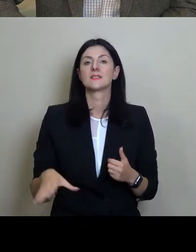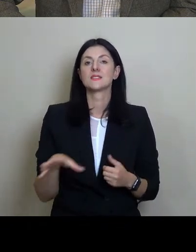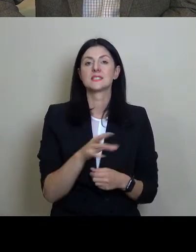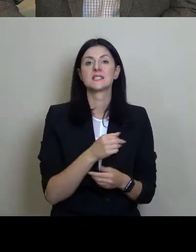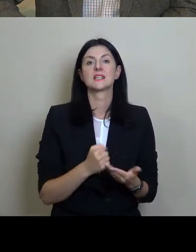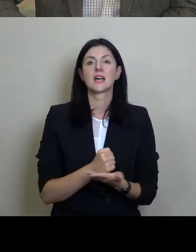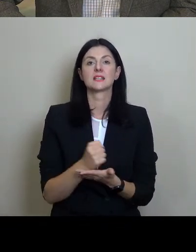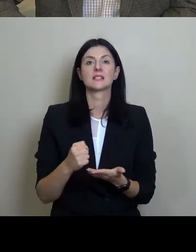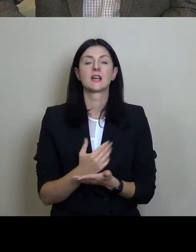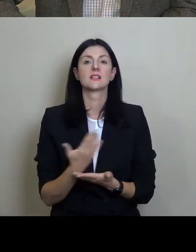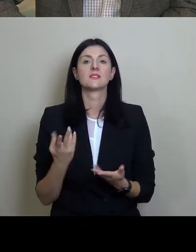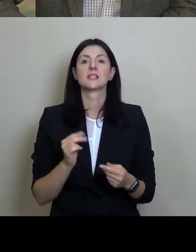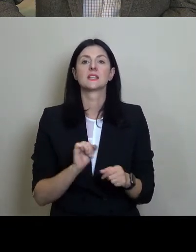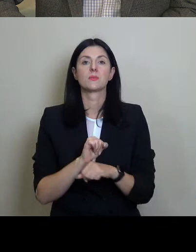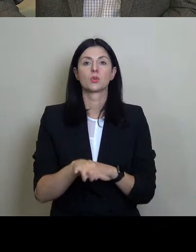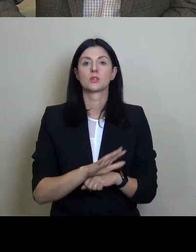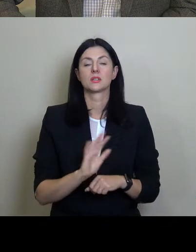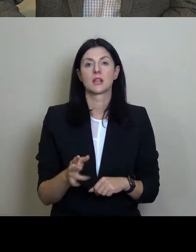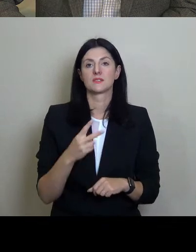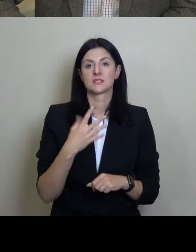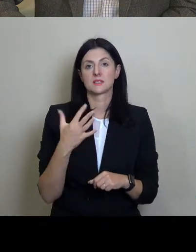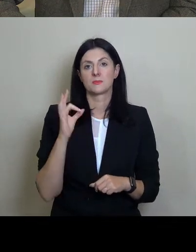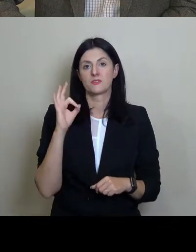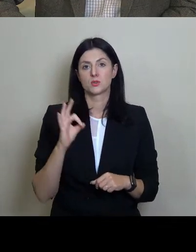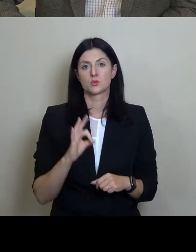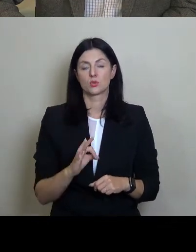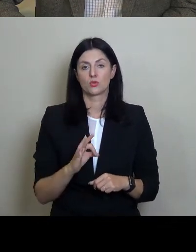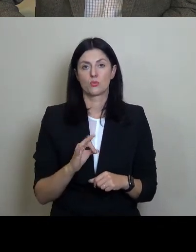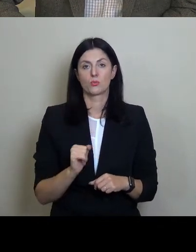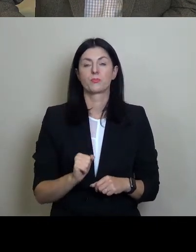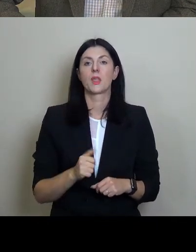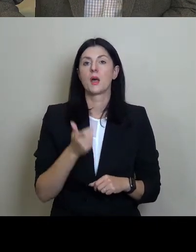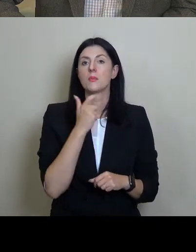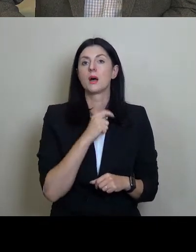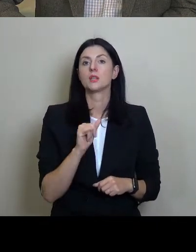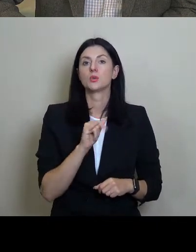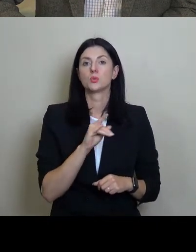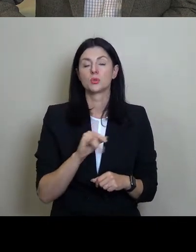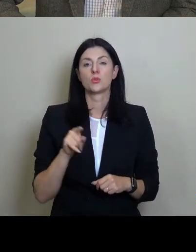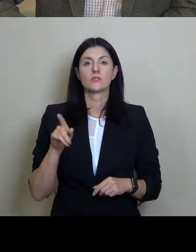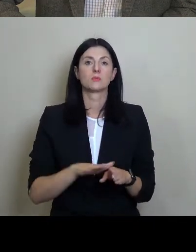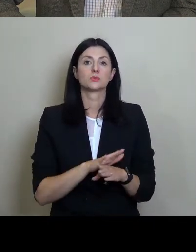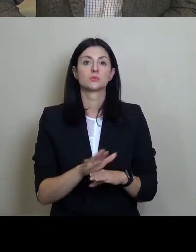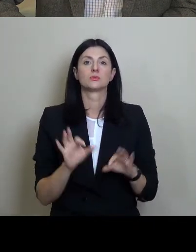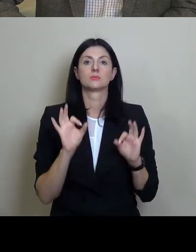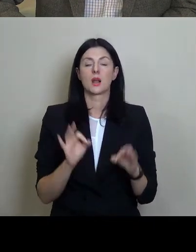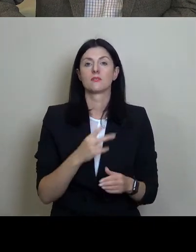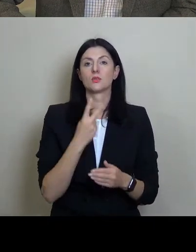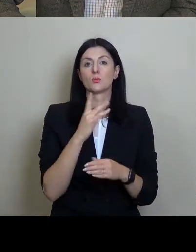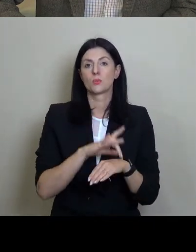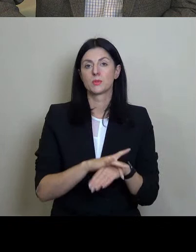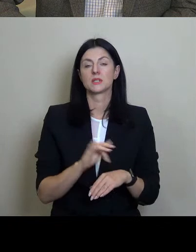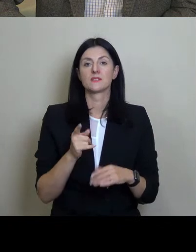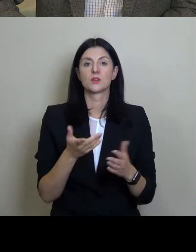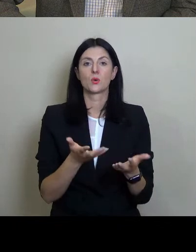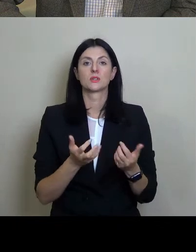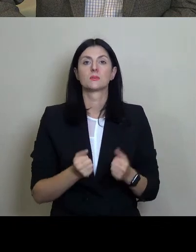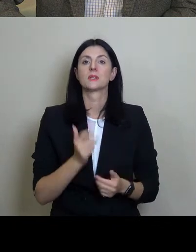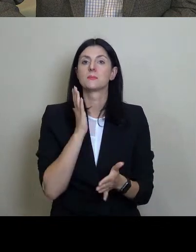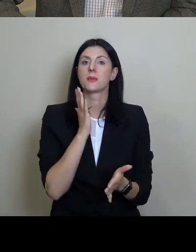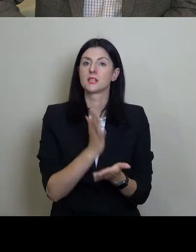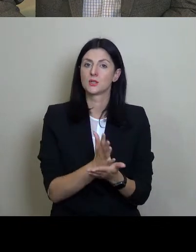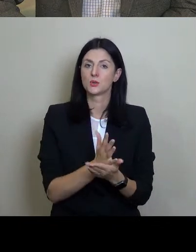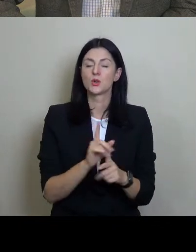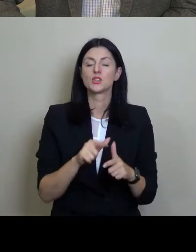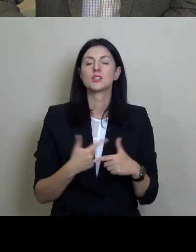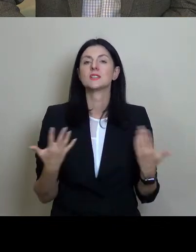first among the rest of the candidates who have not overcome 25% sign. Mr. Yuri, you were absolutely